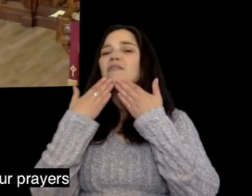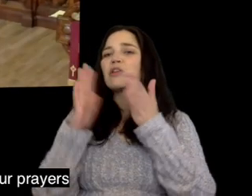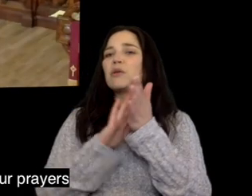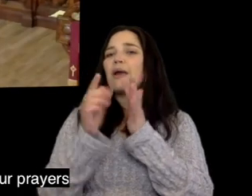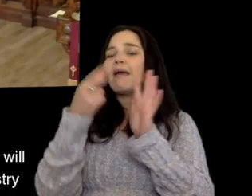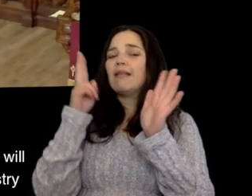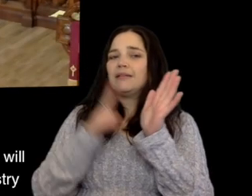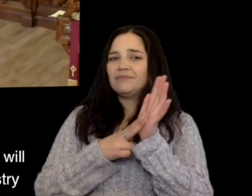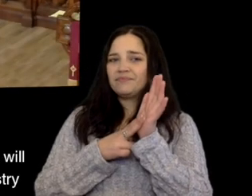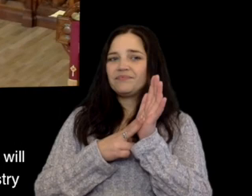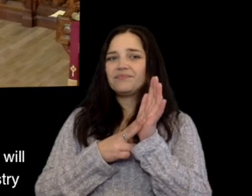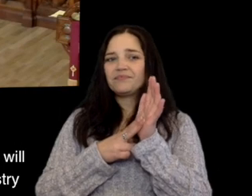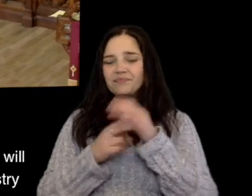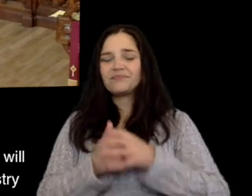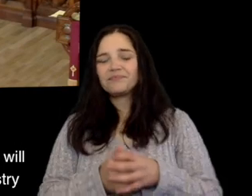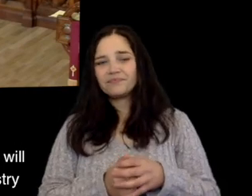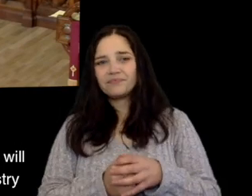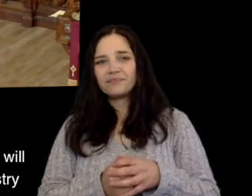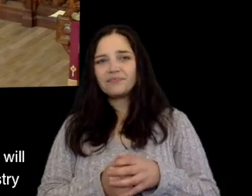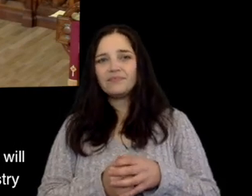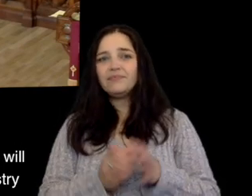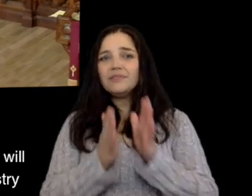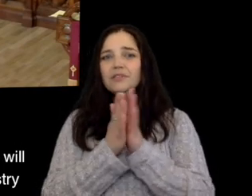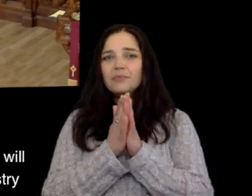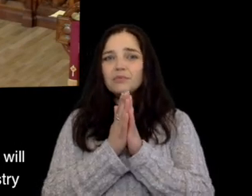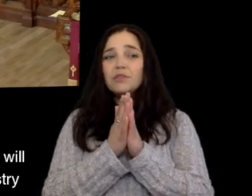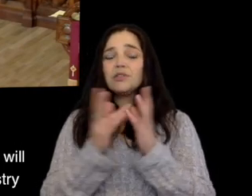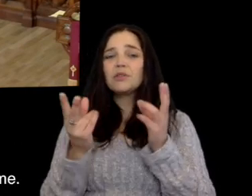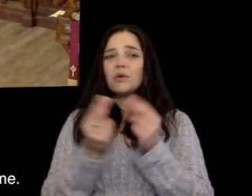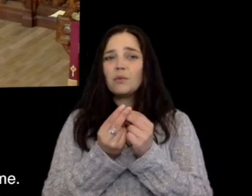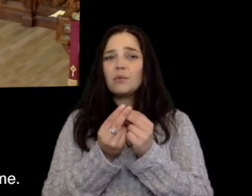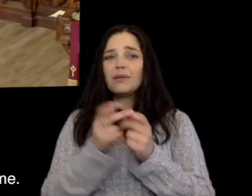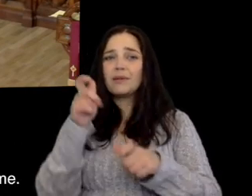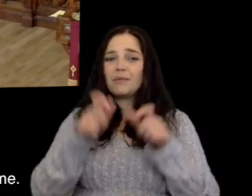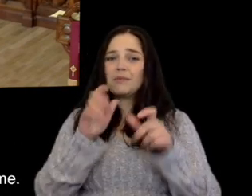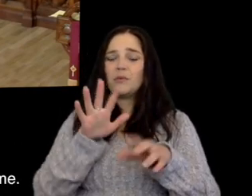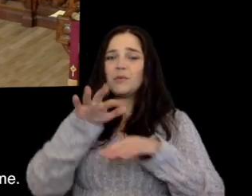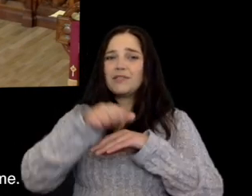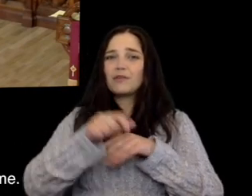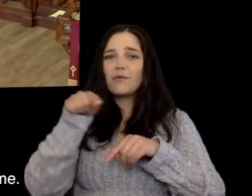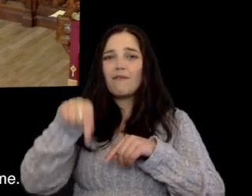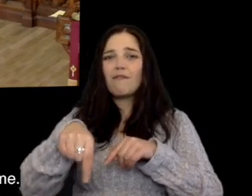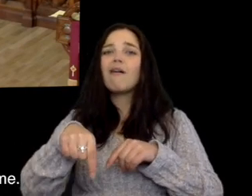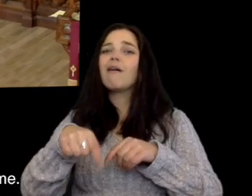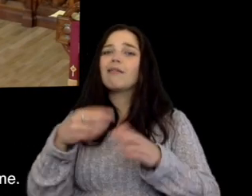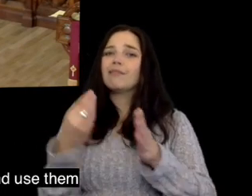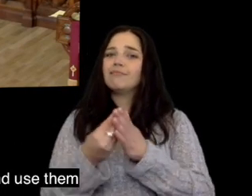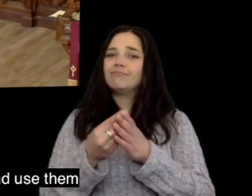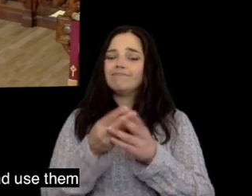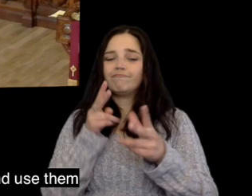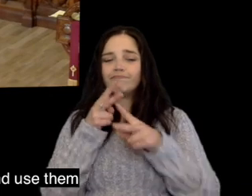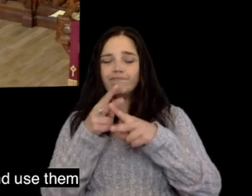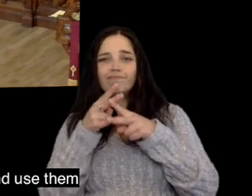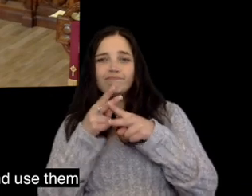And thanks, Helen. And our prayers are with the folk that will take over this ministry